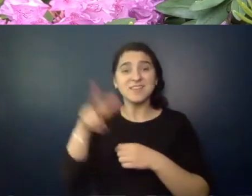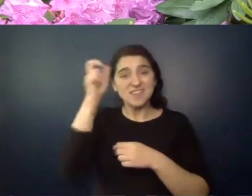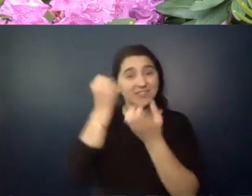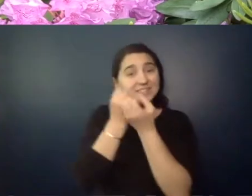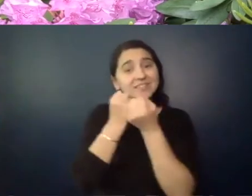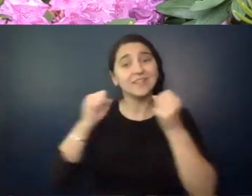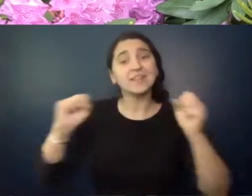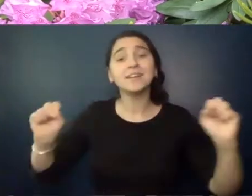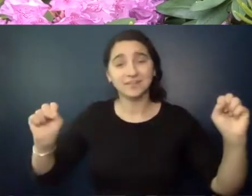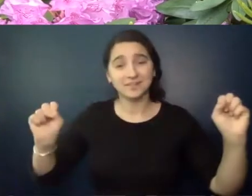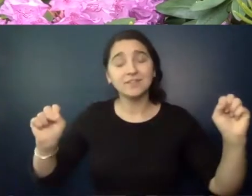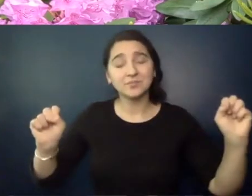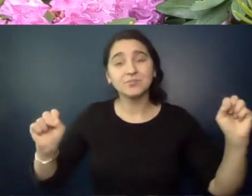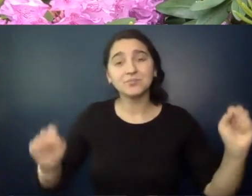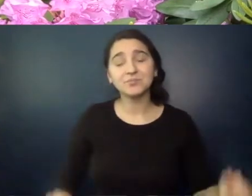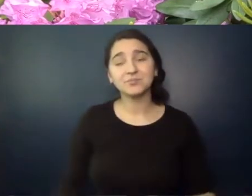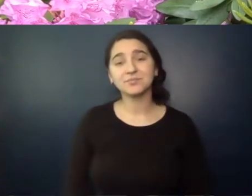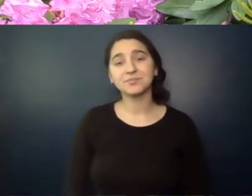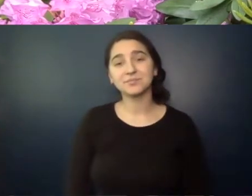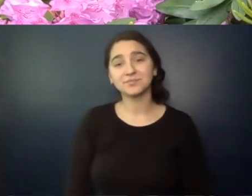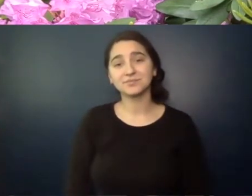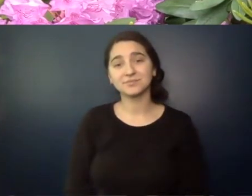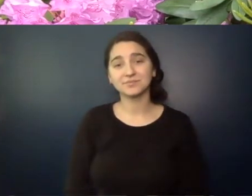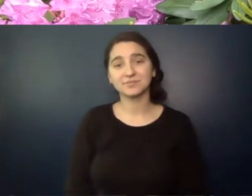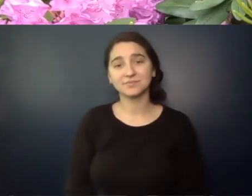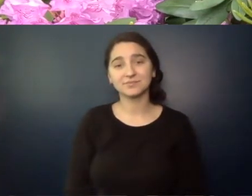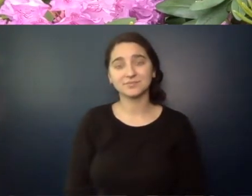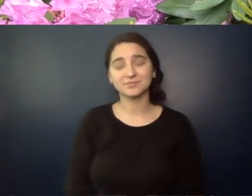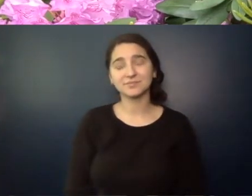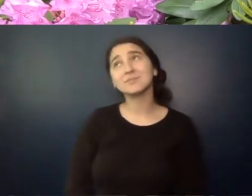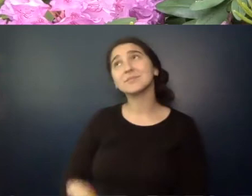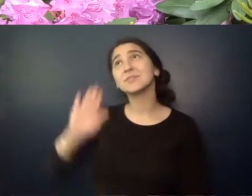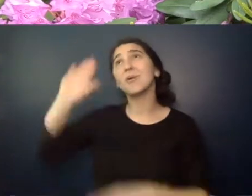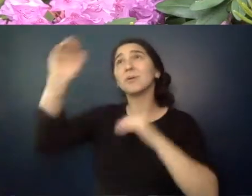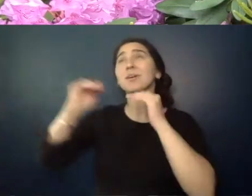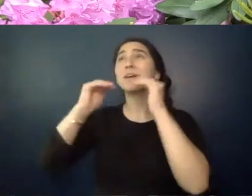into temptation, but deliver us from evil.